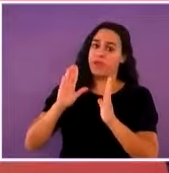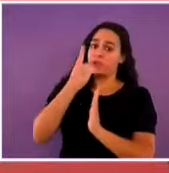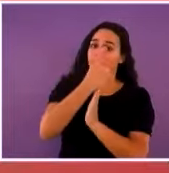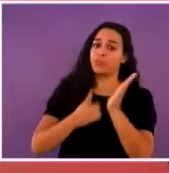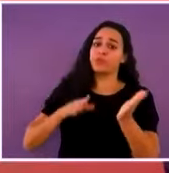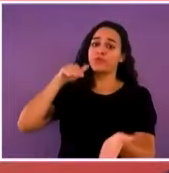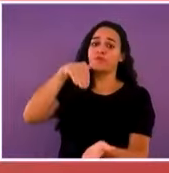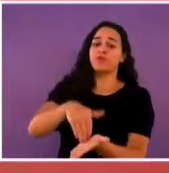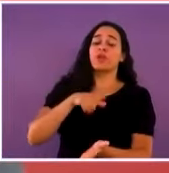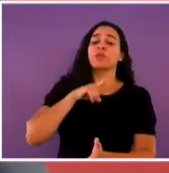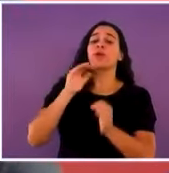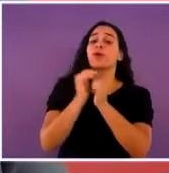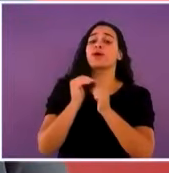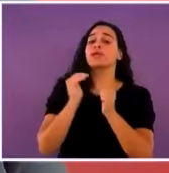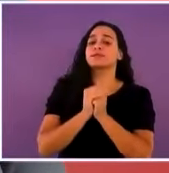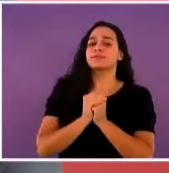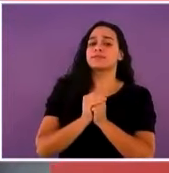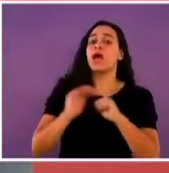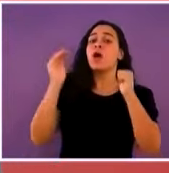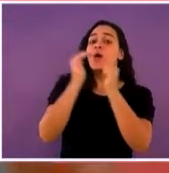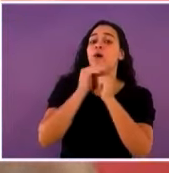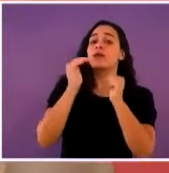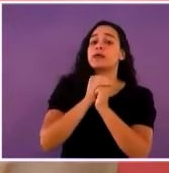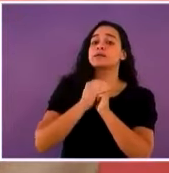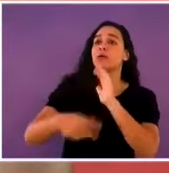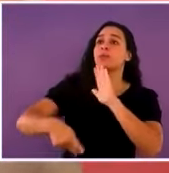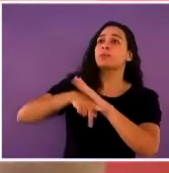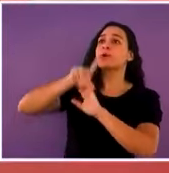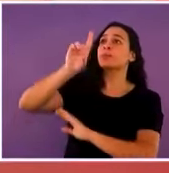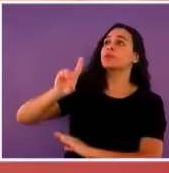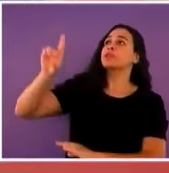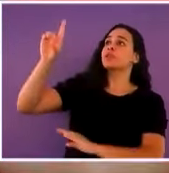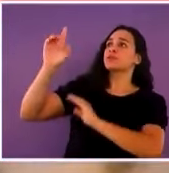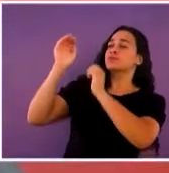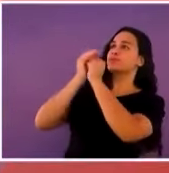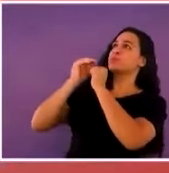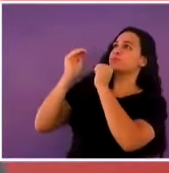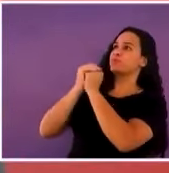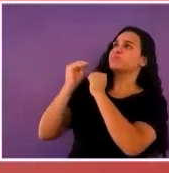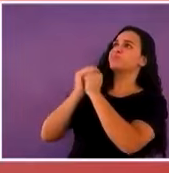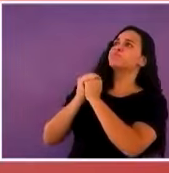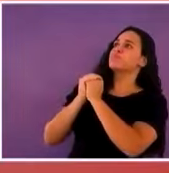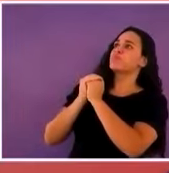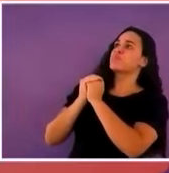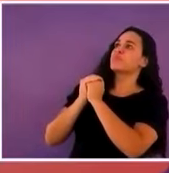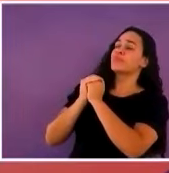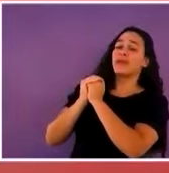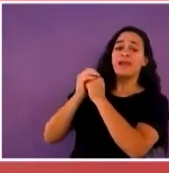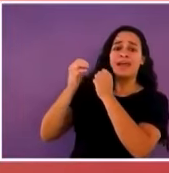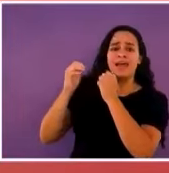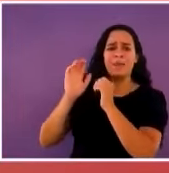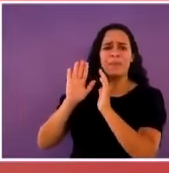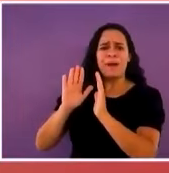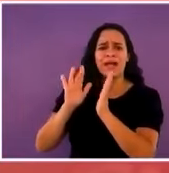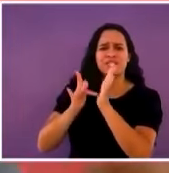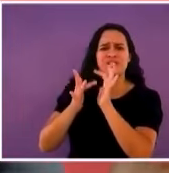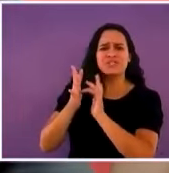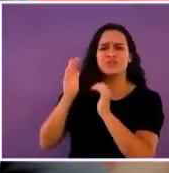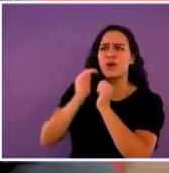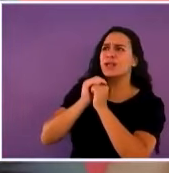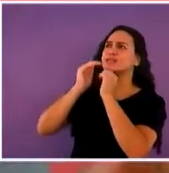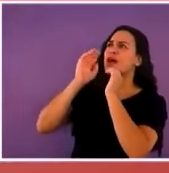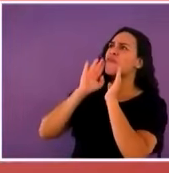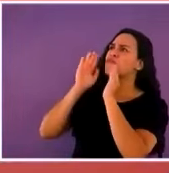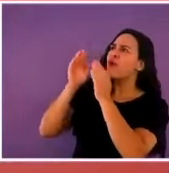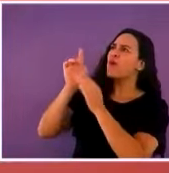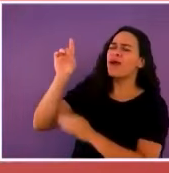the Creator. A oração para o Criador. And there is no mention of Jesus Christ. Não há nenhuma menção de Jesus Cristo. Nor a mention